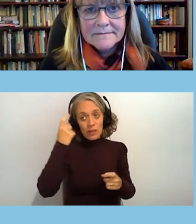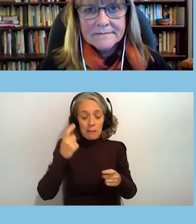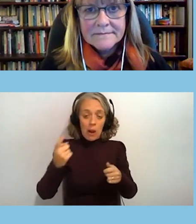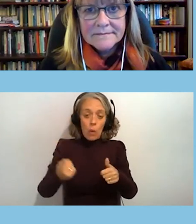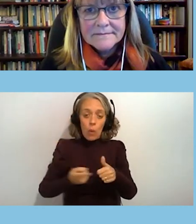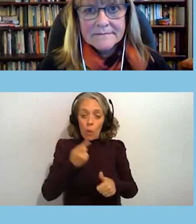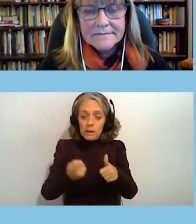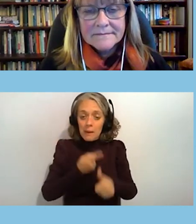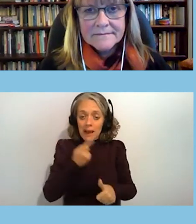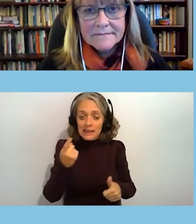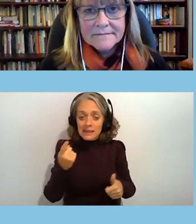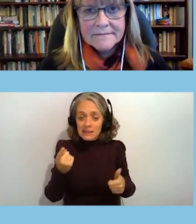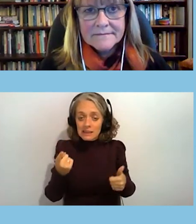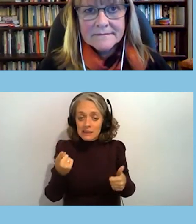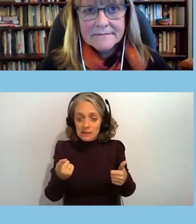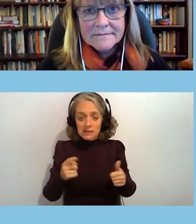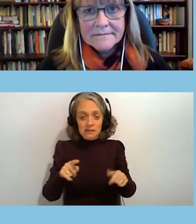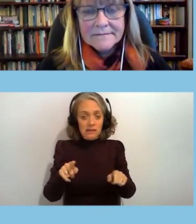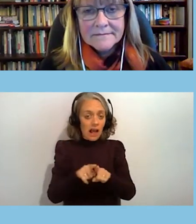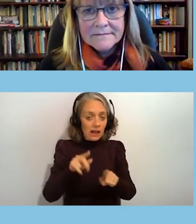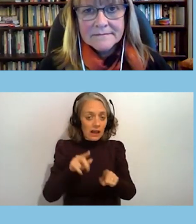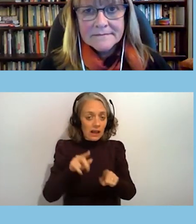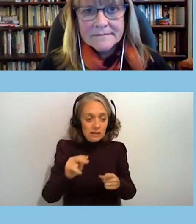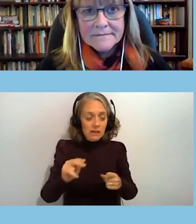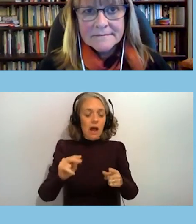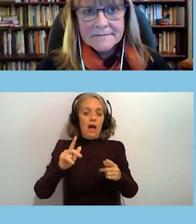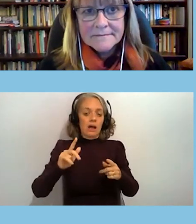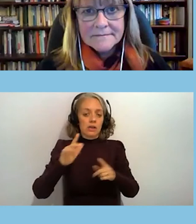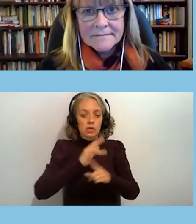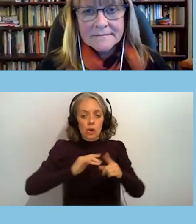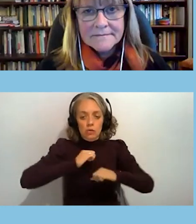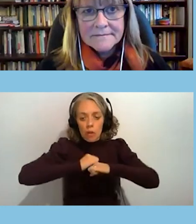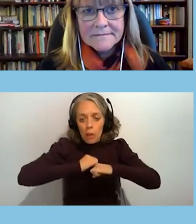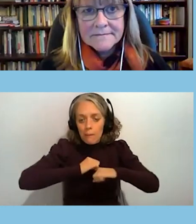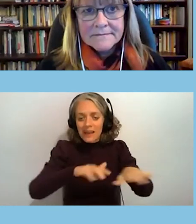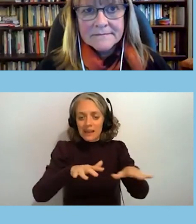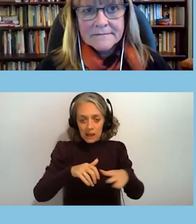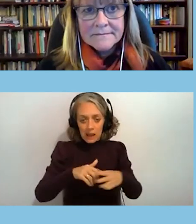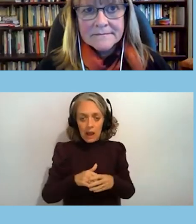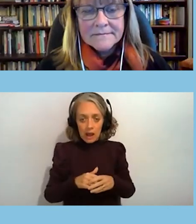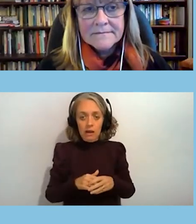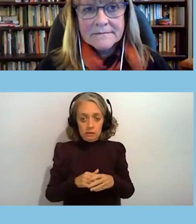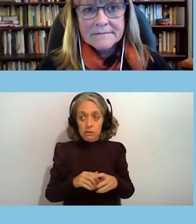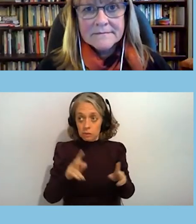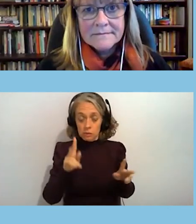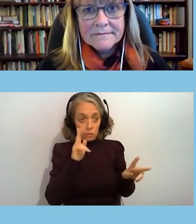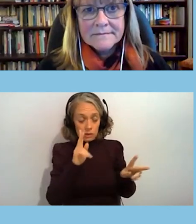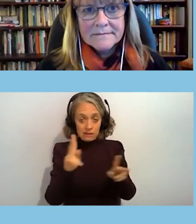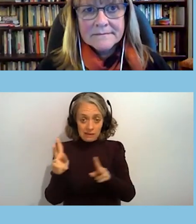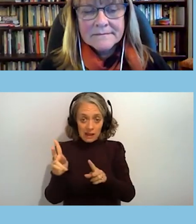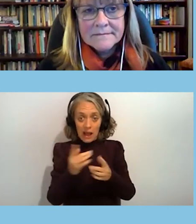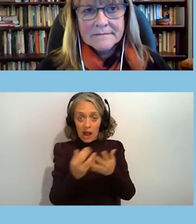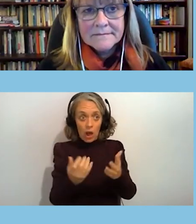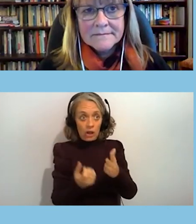you know, that on Twitter, on social media, we see a lot of events